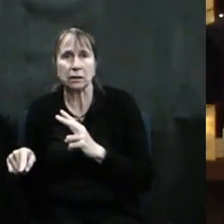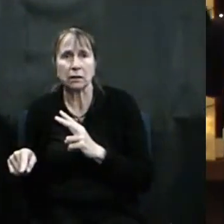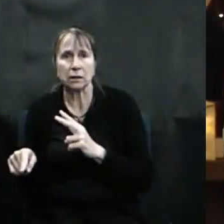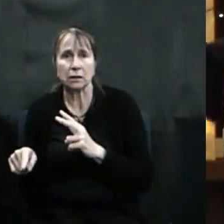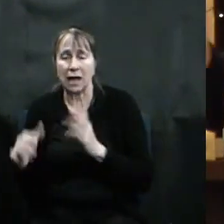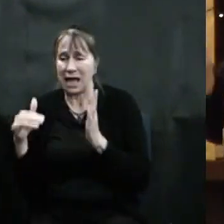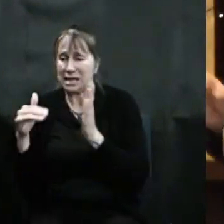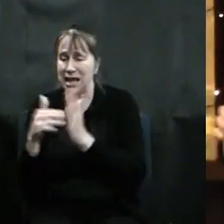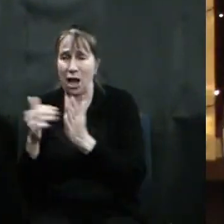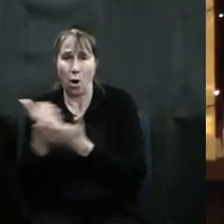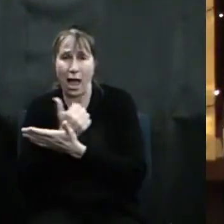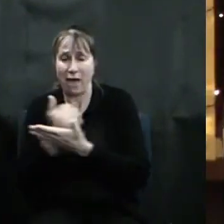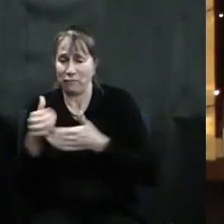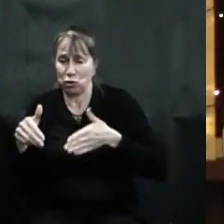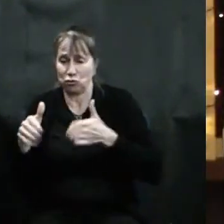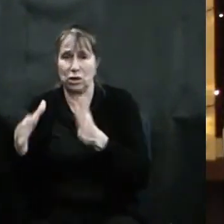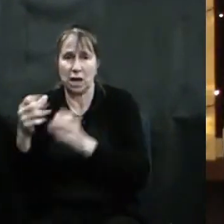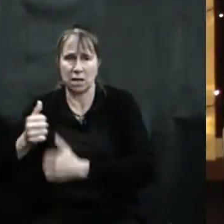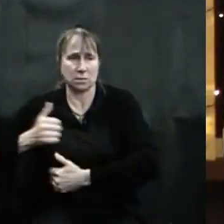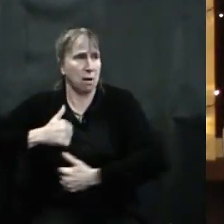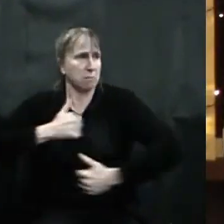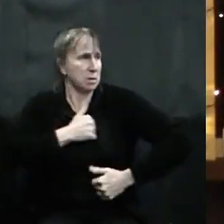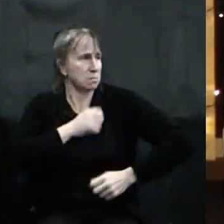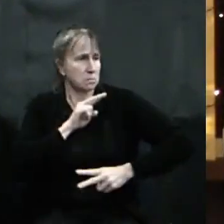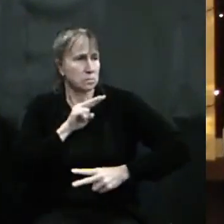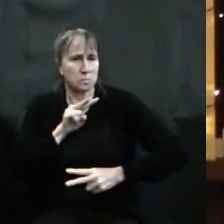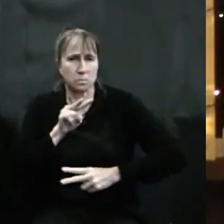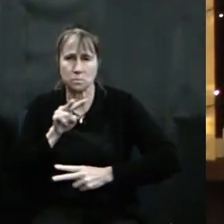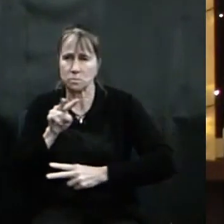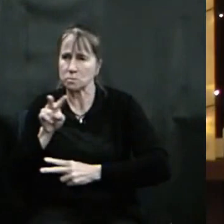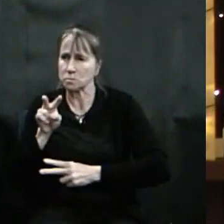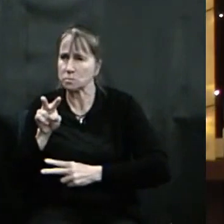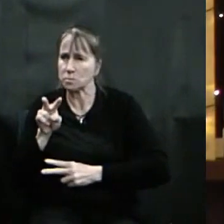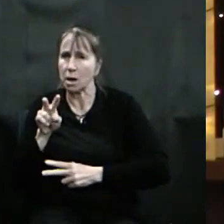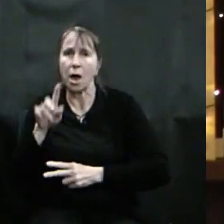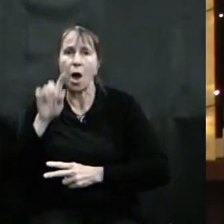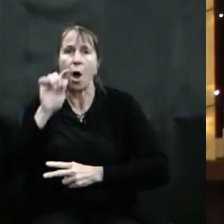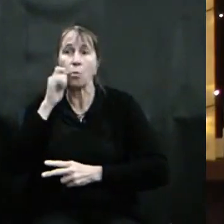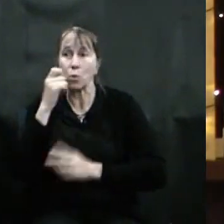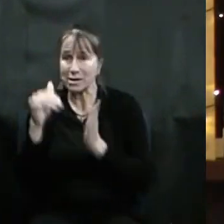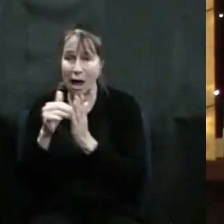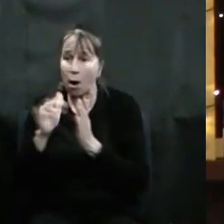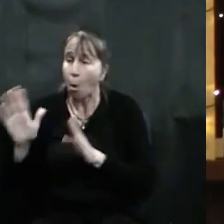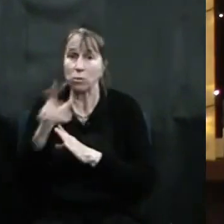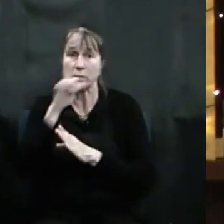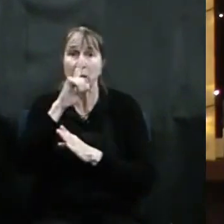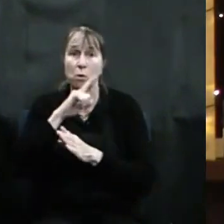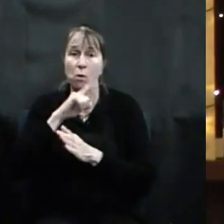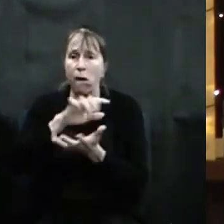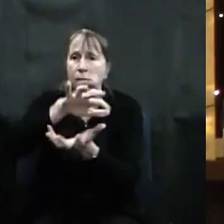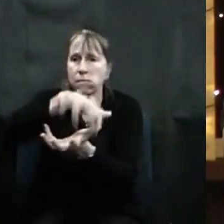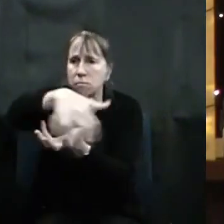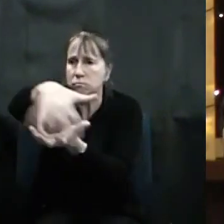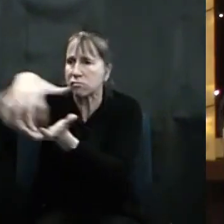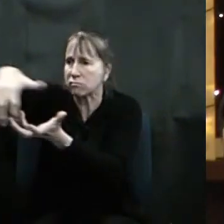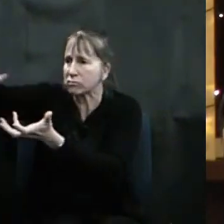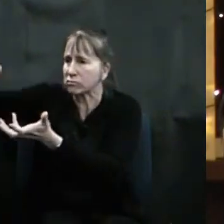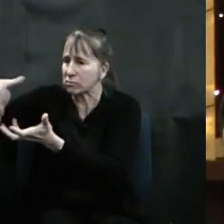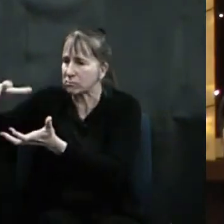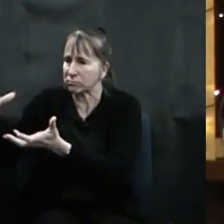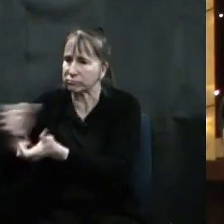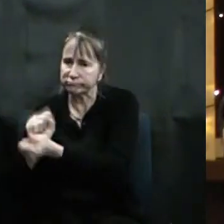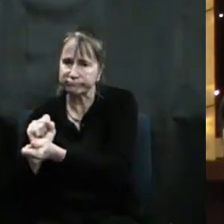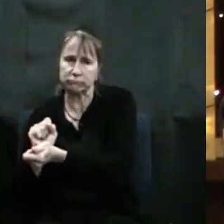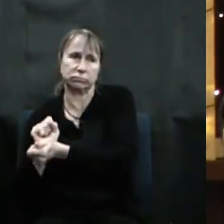on every street corner. They're just about to rip you out of your home and send you far, far away outside Australia.